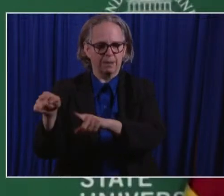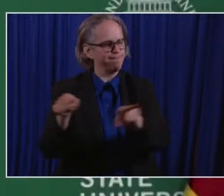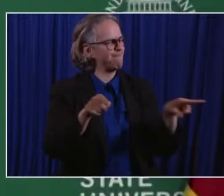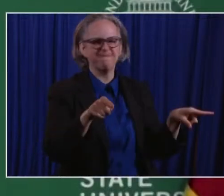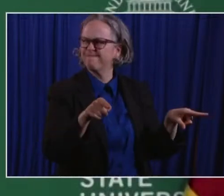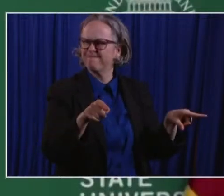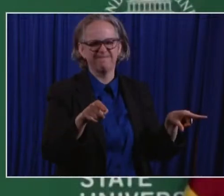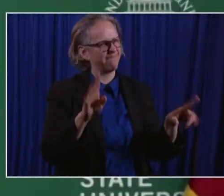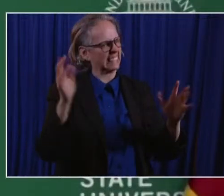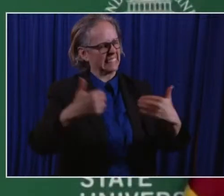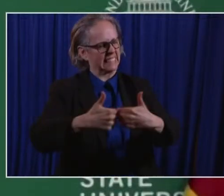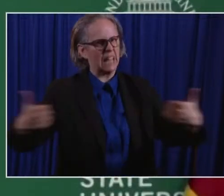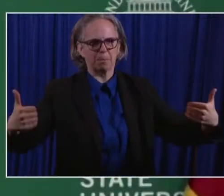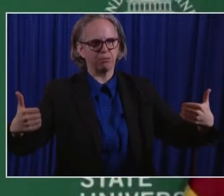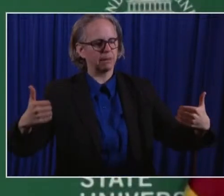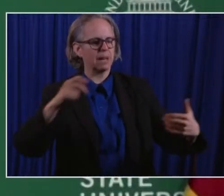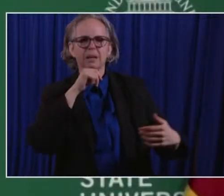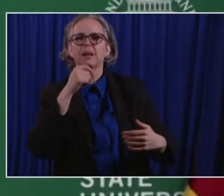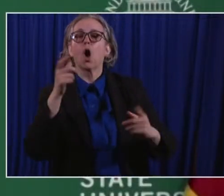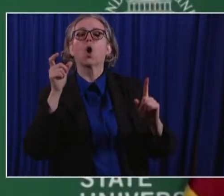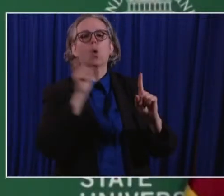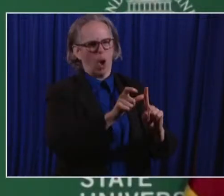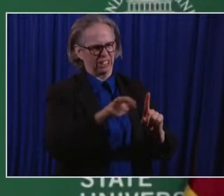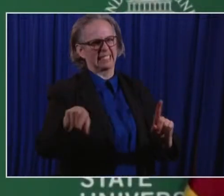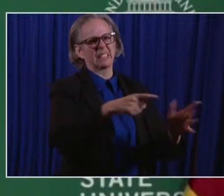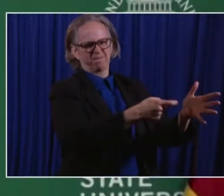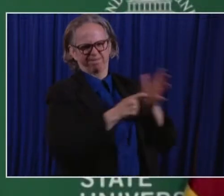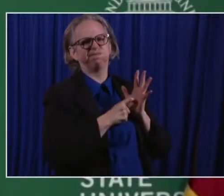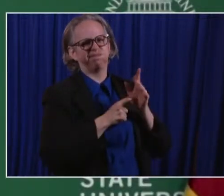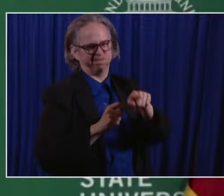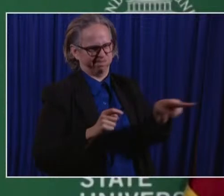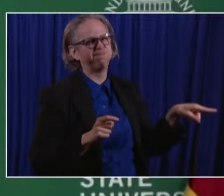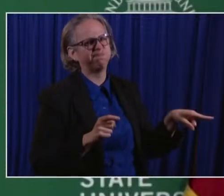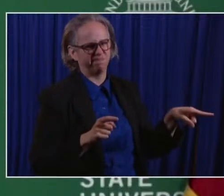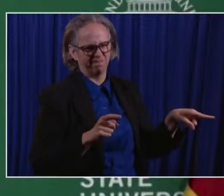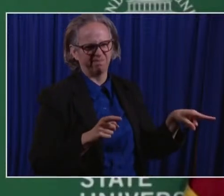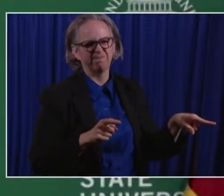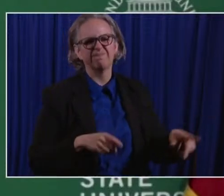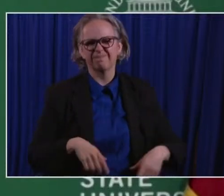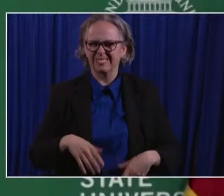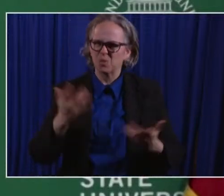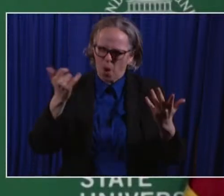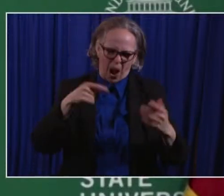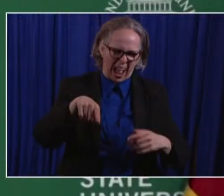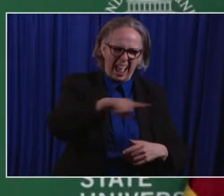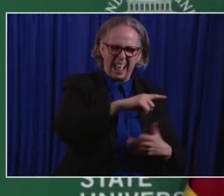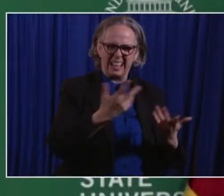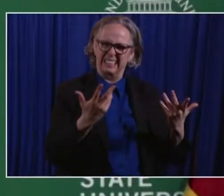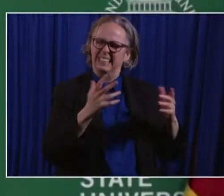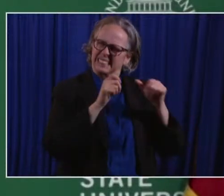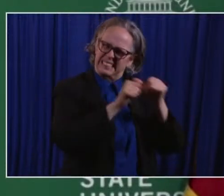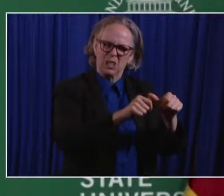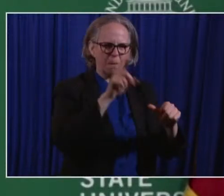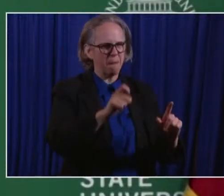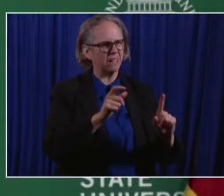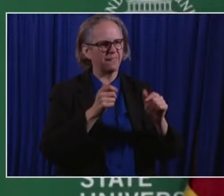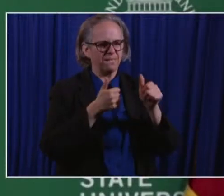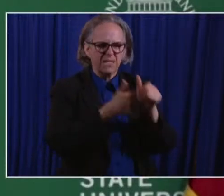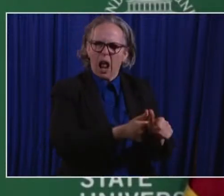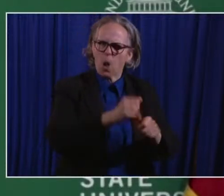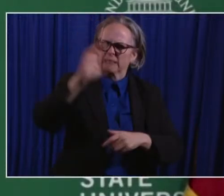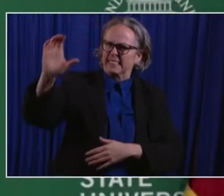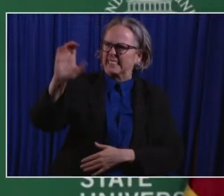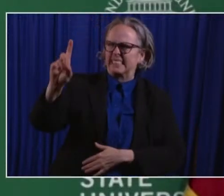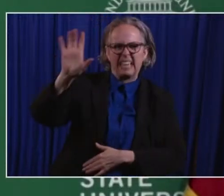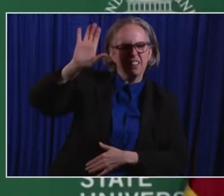today. Nursing homes and long-term care facilities should continue to quarantine following CDC guidelines. They